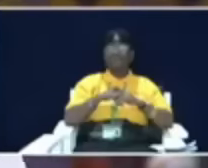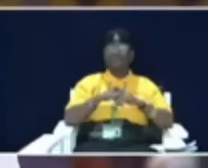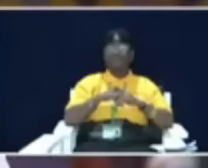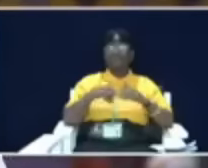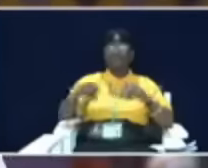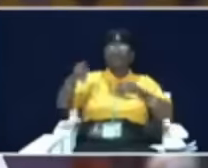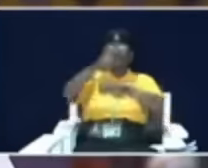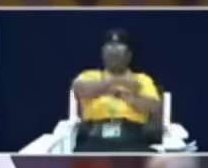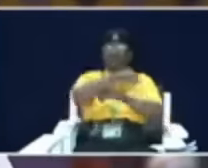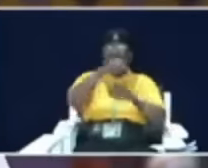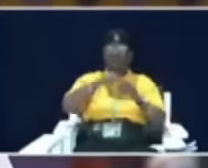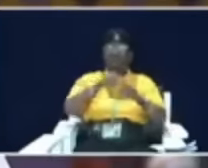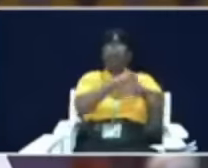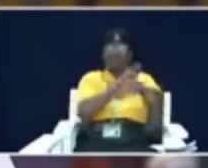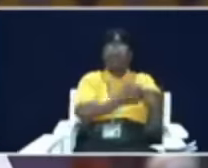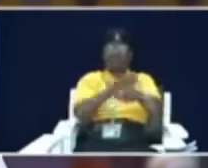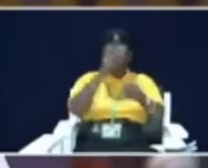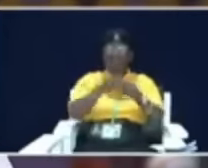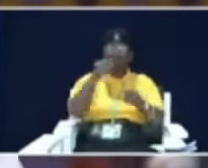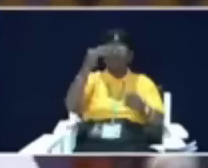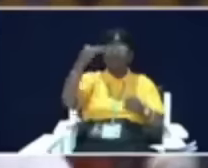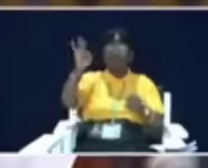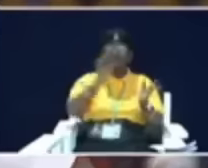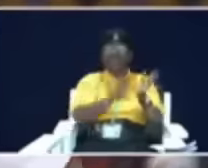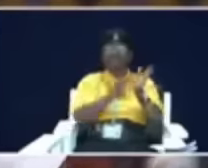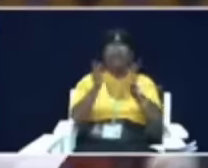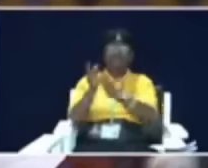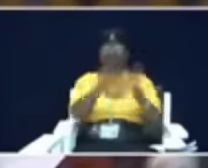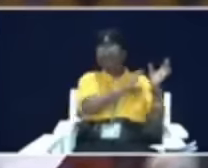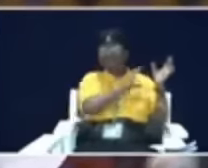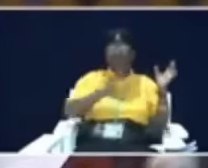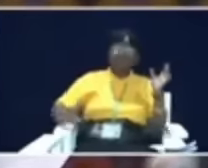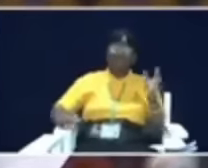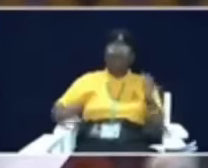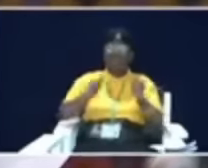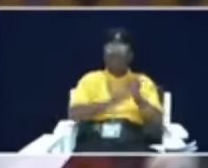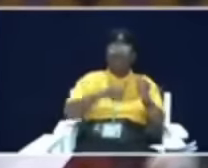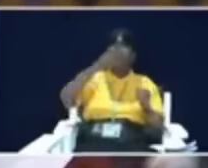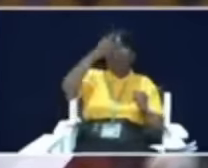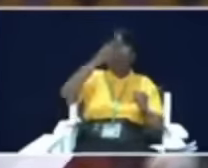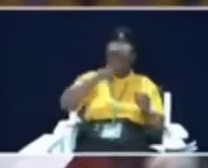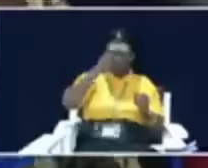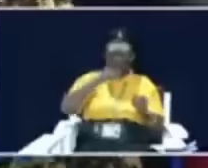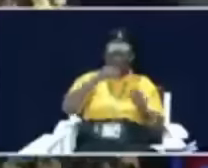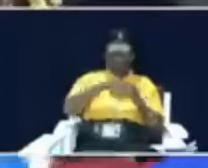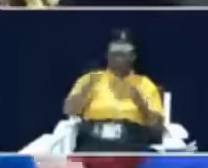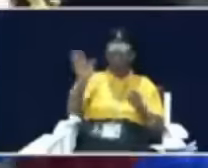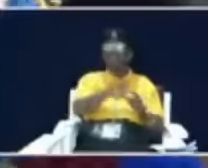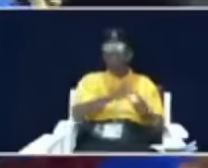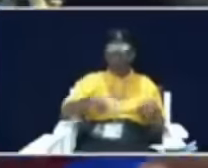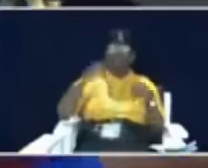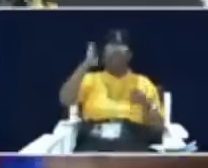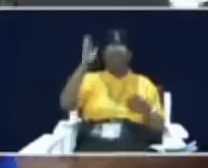Today, in the mighty name of Jesus Christ, every Goliath in your life will fall.